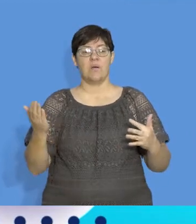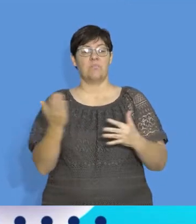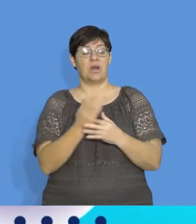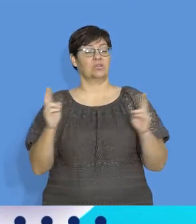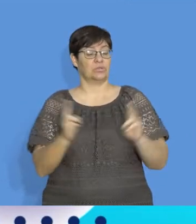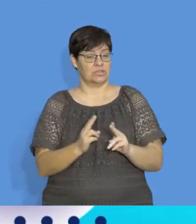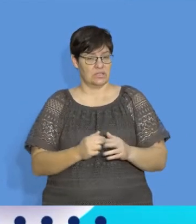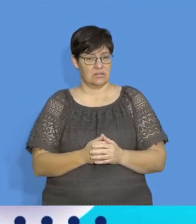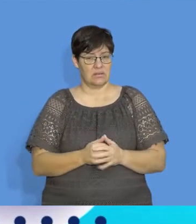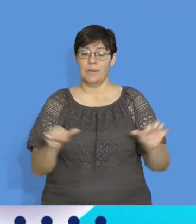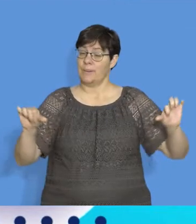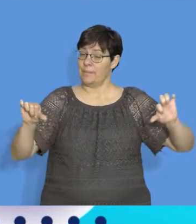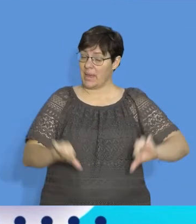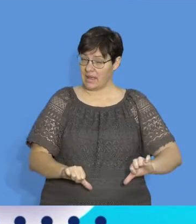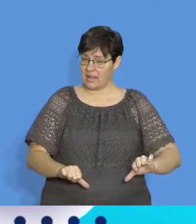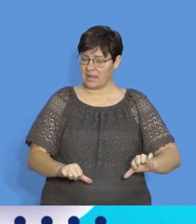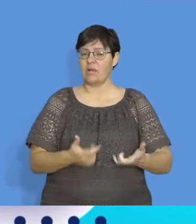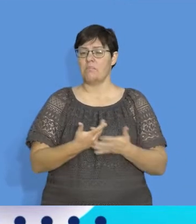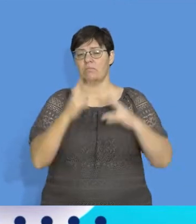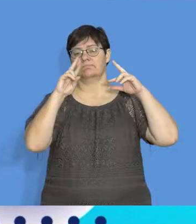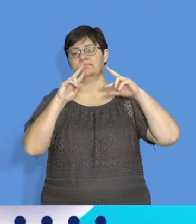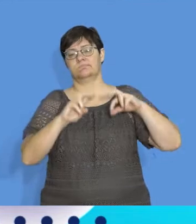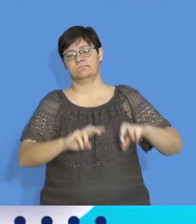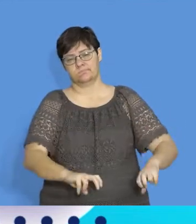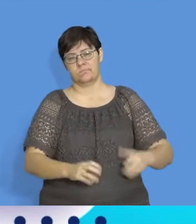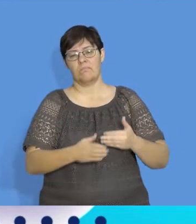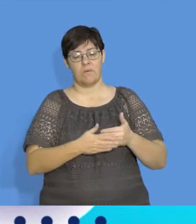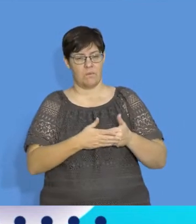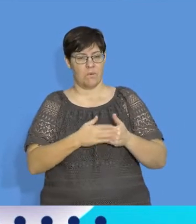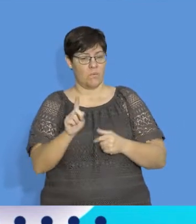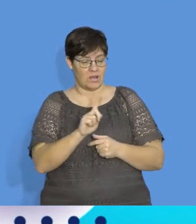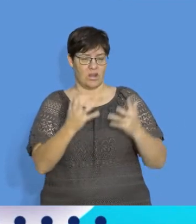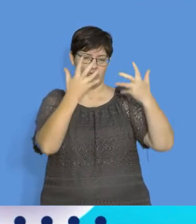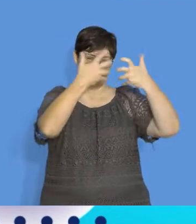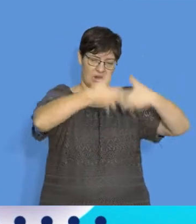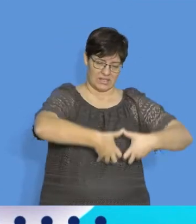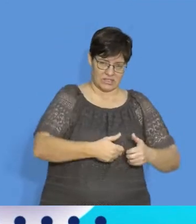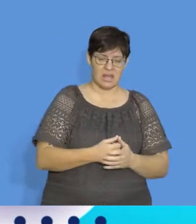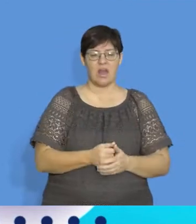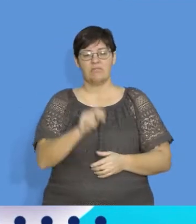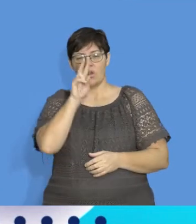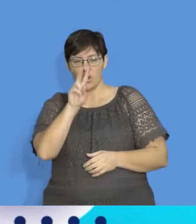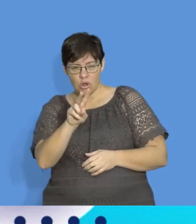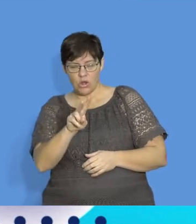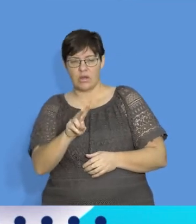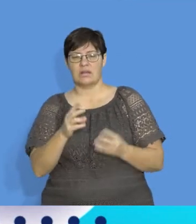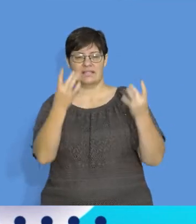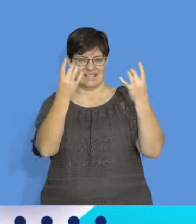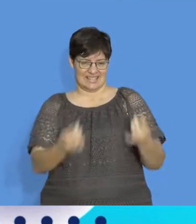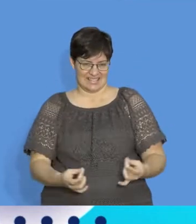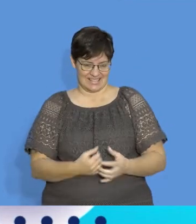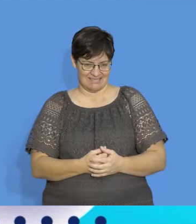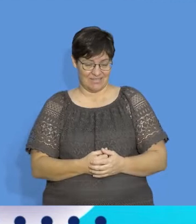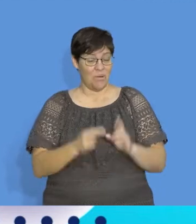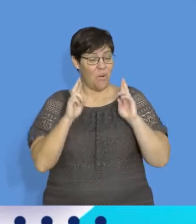guys, we are going to take a short break. And when we come back, we'll explore more on correlation and looking at some